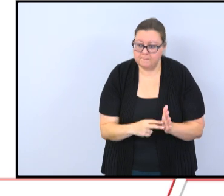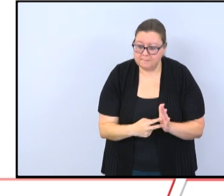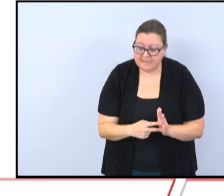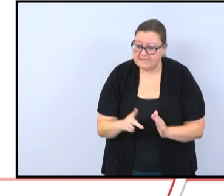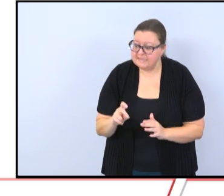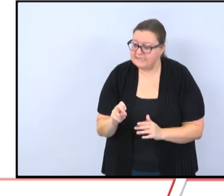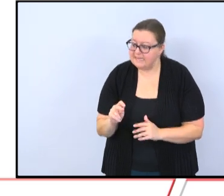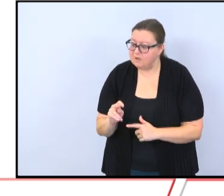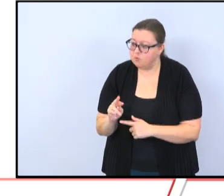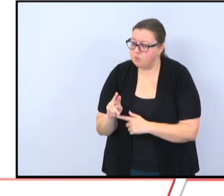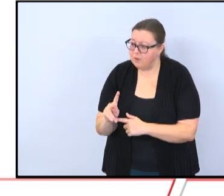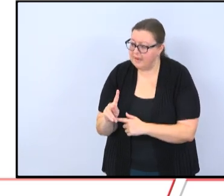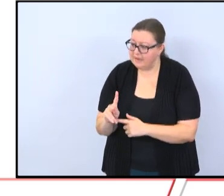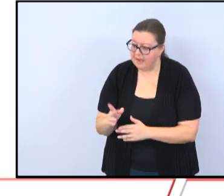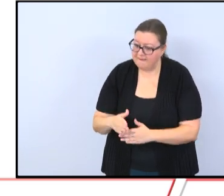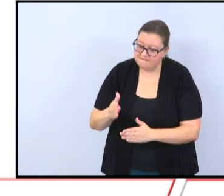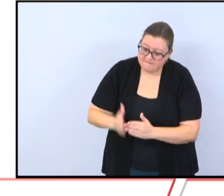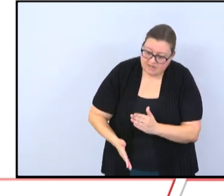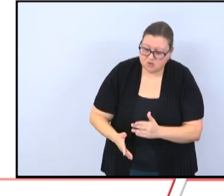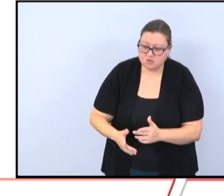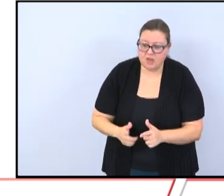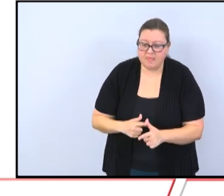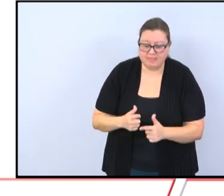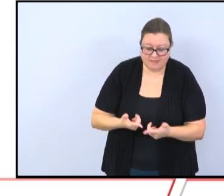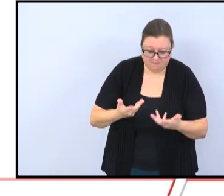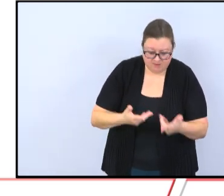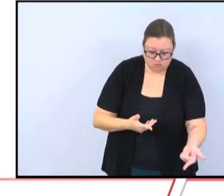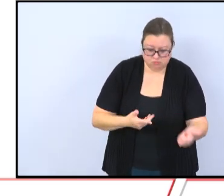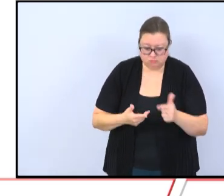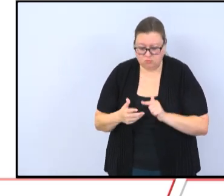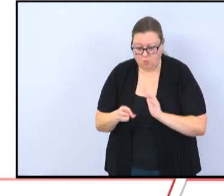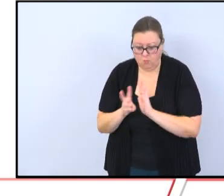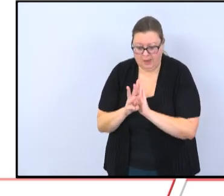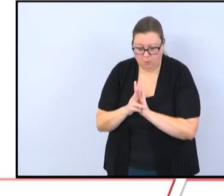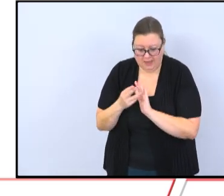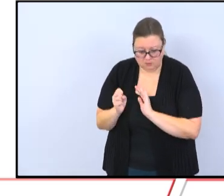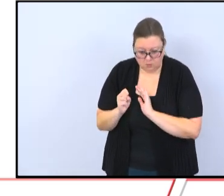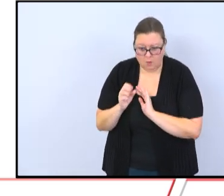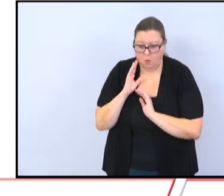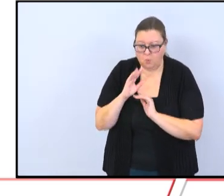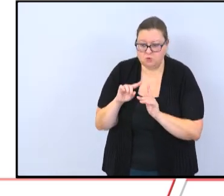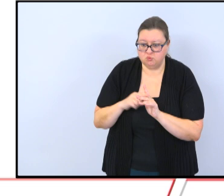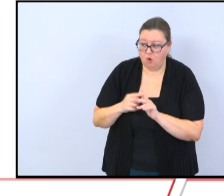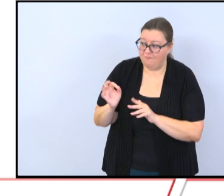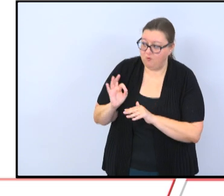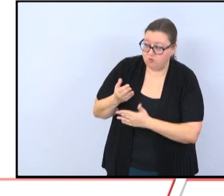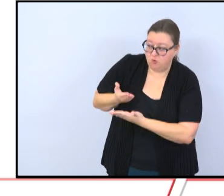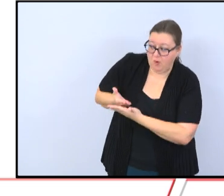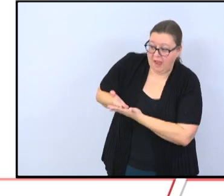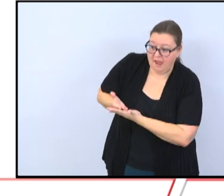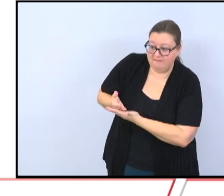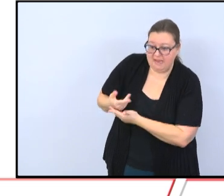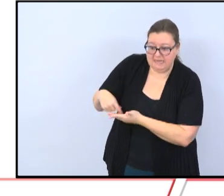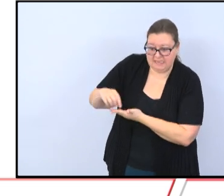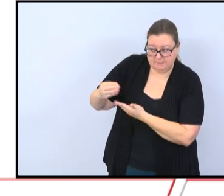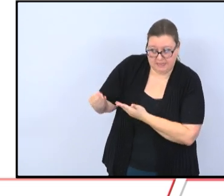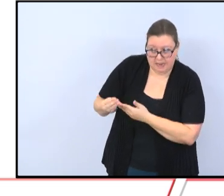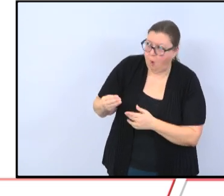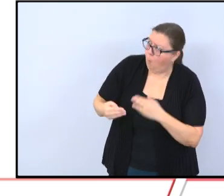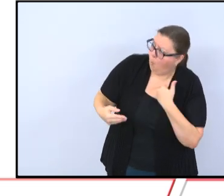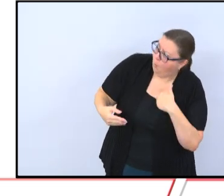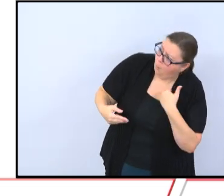finished with Kendrick before we start Waco High School, which we start getting furniture there next Monday. So,